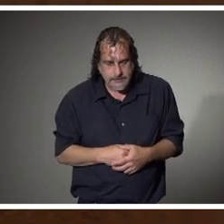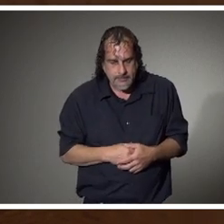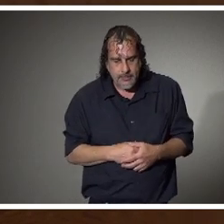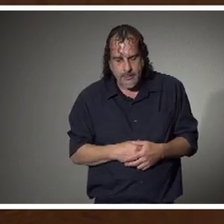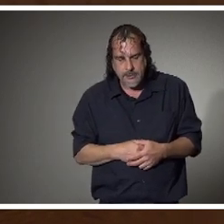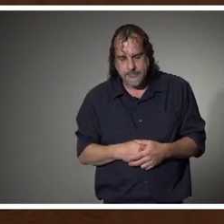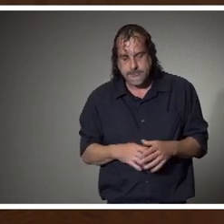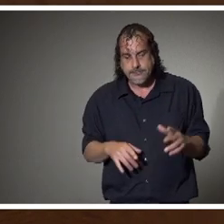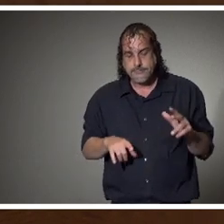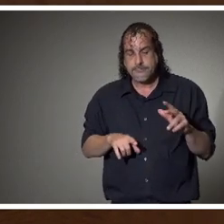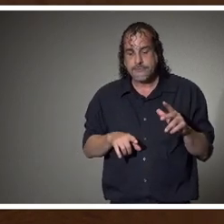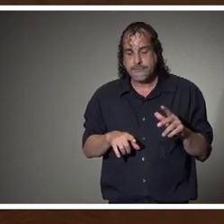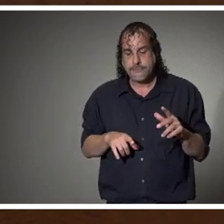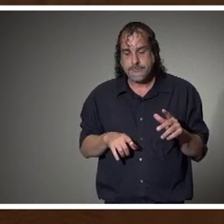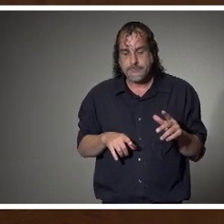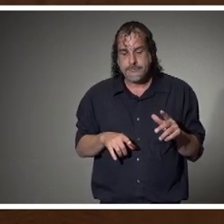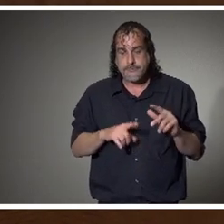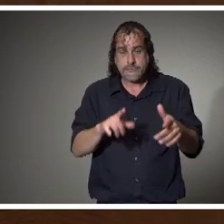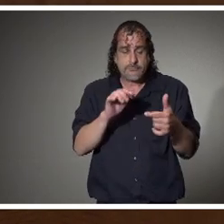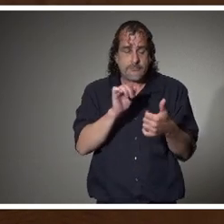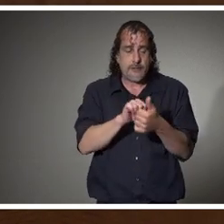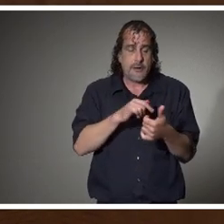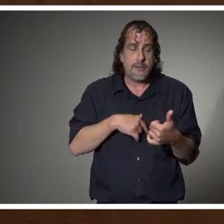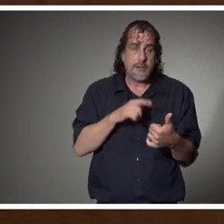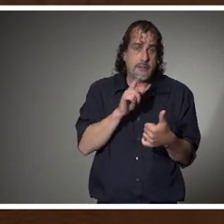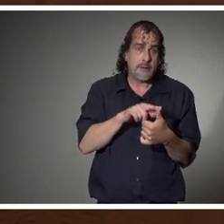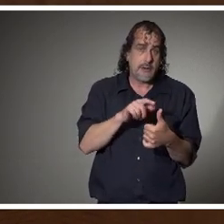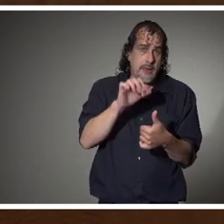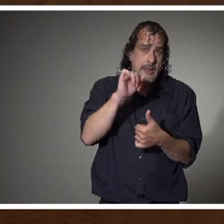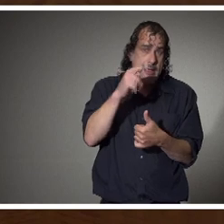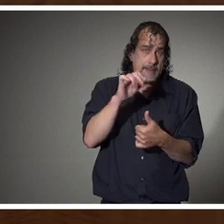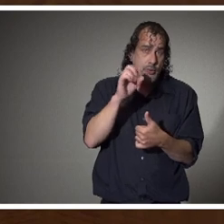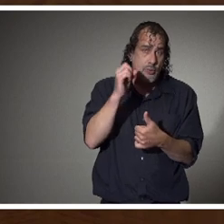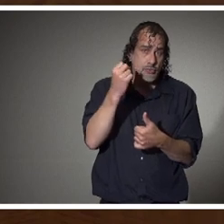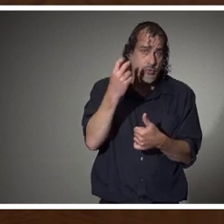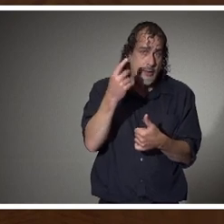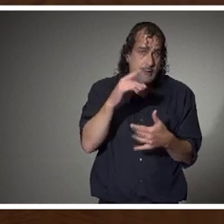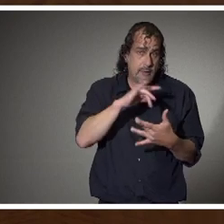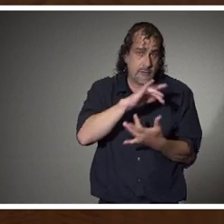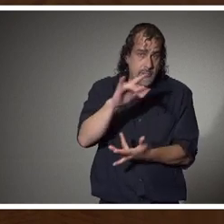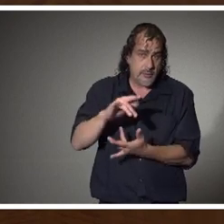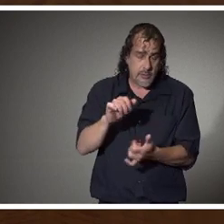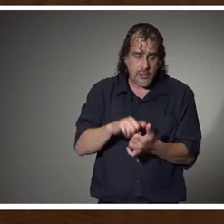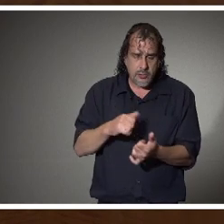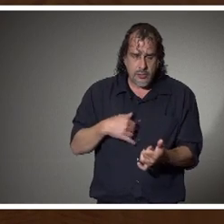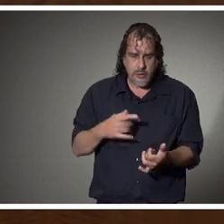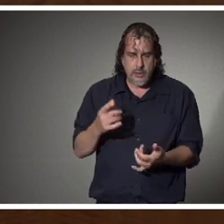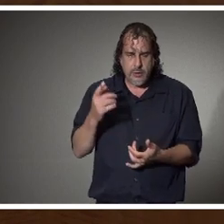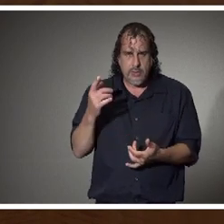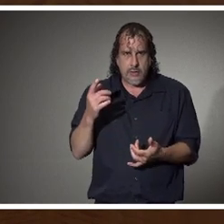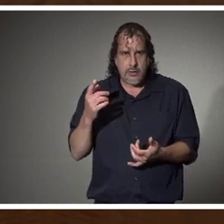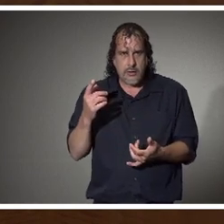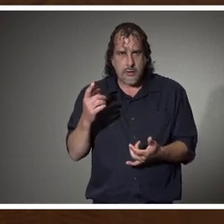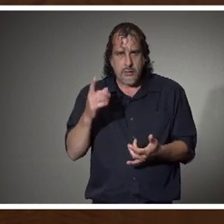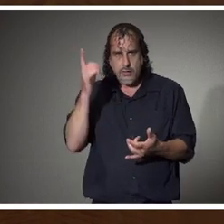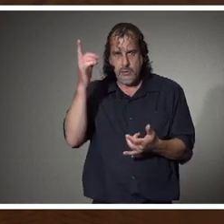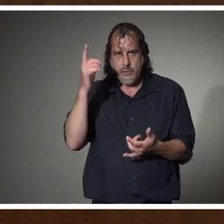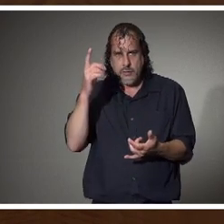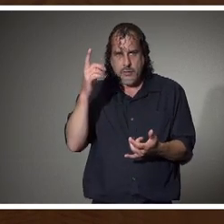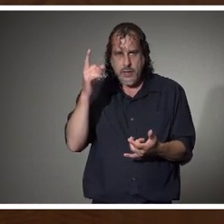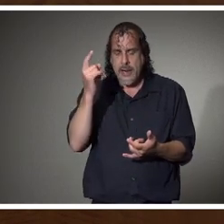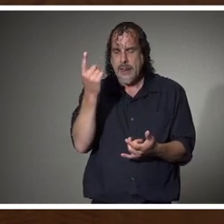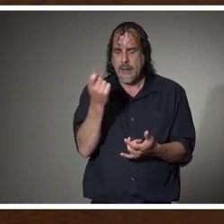current April the 12th storm, we have over 1,190 registrations already from